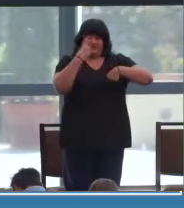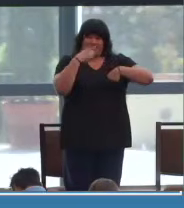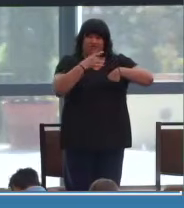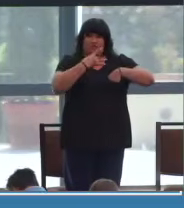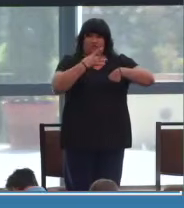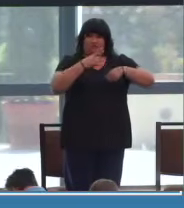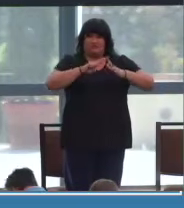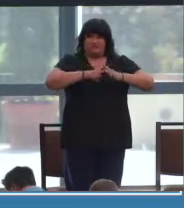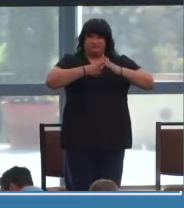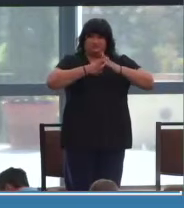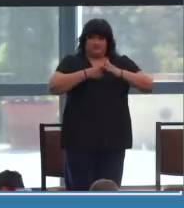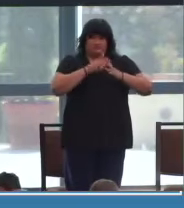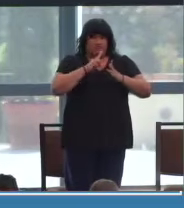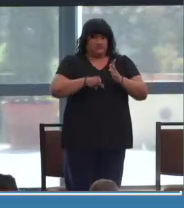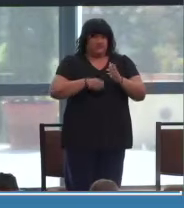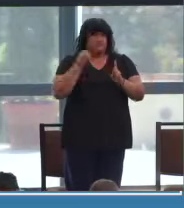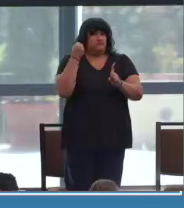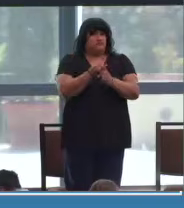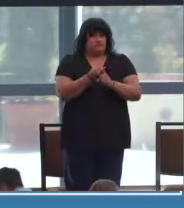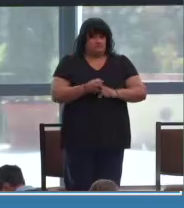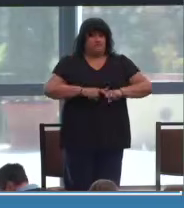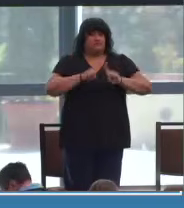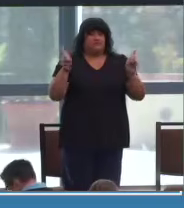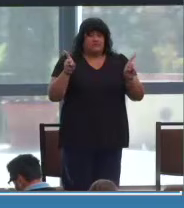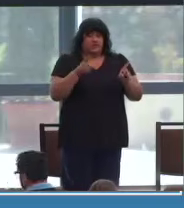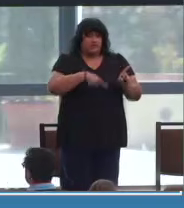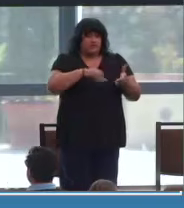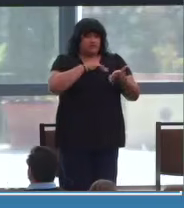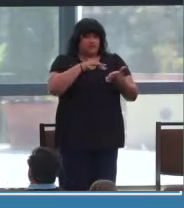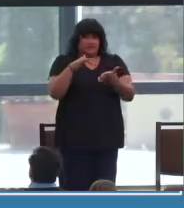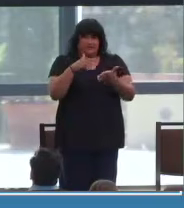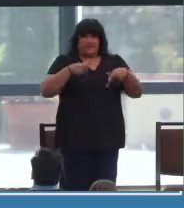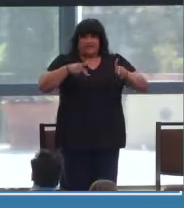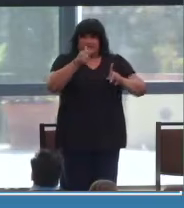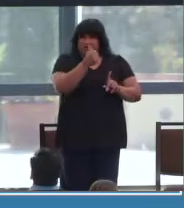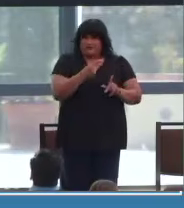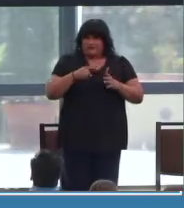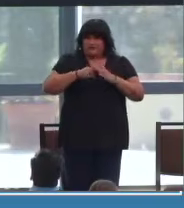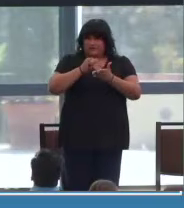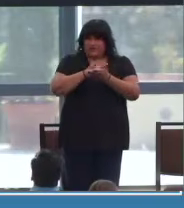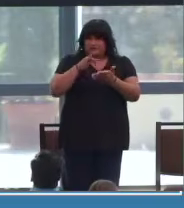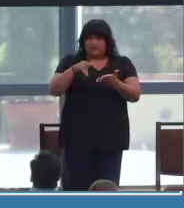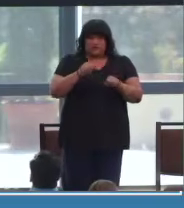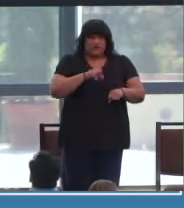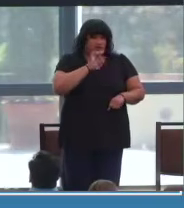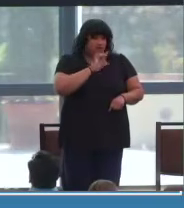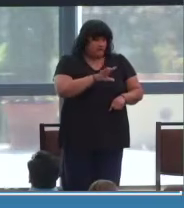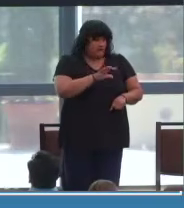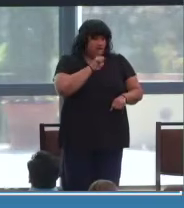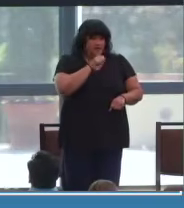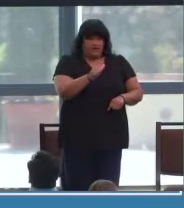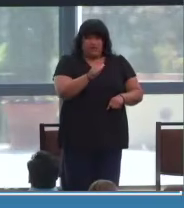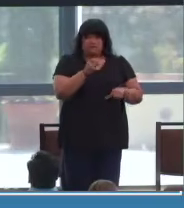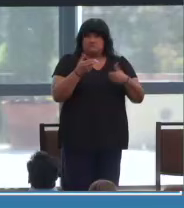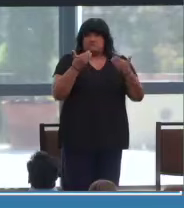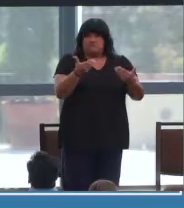difference. So in those studies that I mentioned, they would let anybody start the study. So you could be 85 and not on hormone replacement